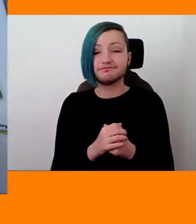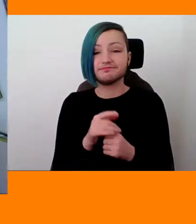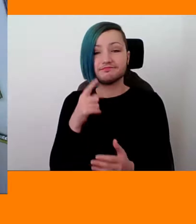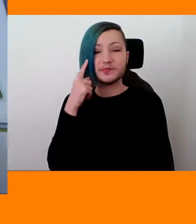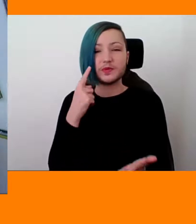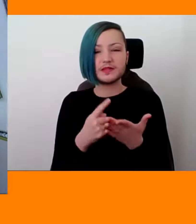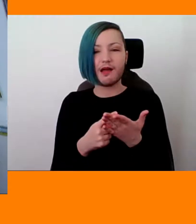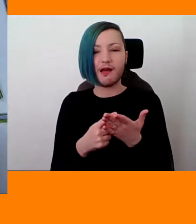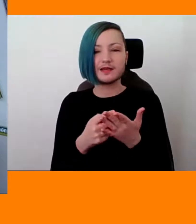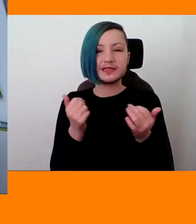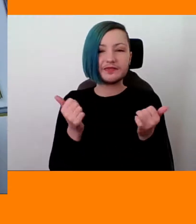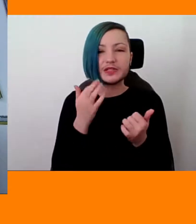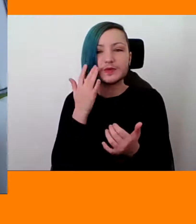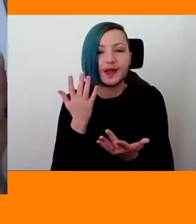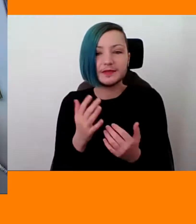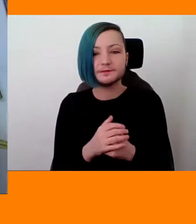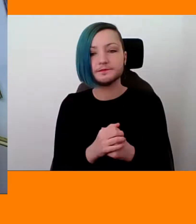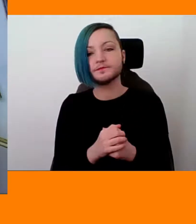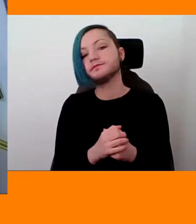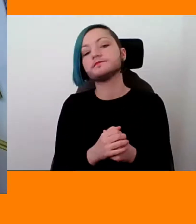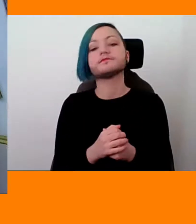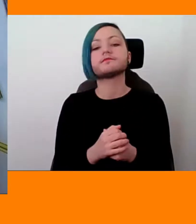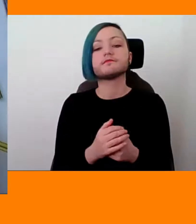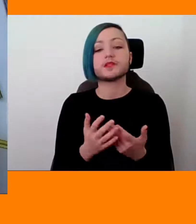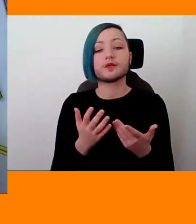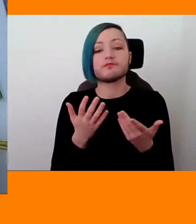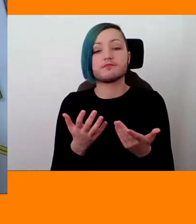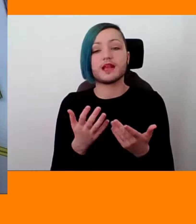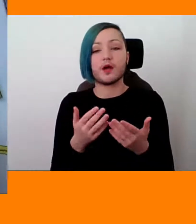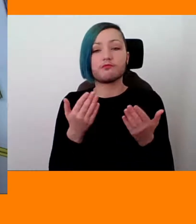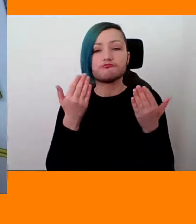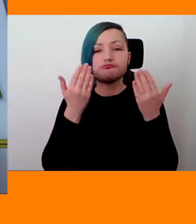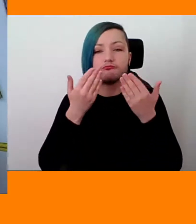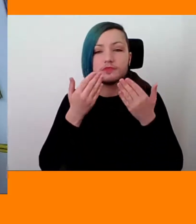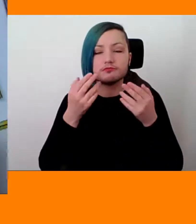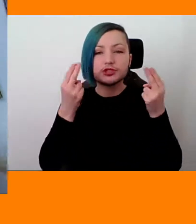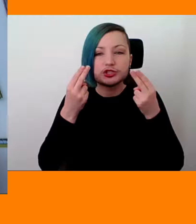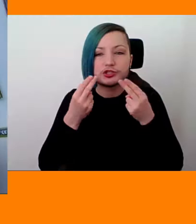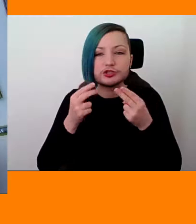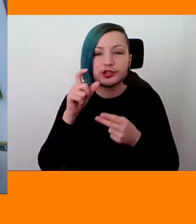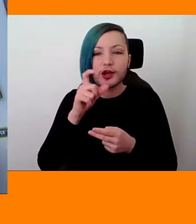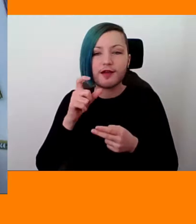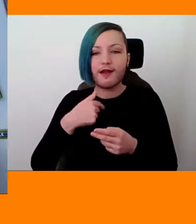And I use the darker colour to divide up my sections a little bit.